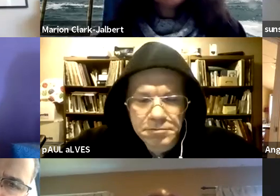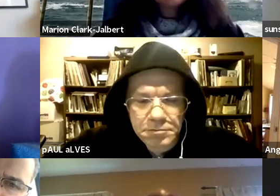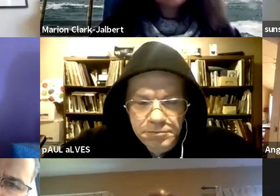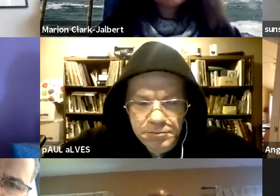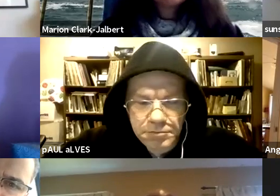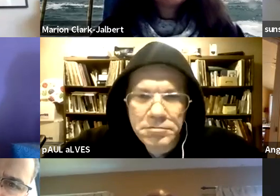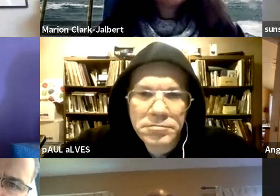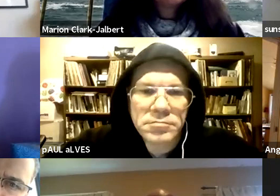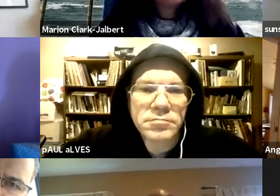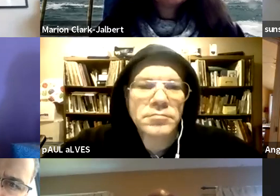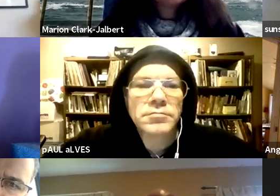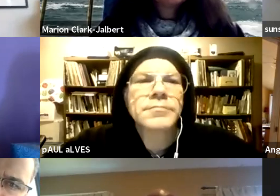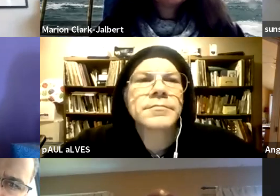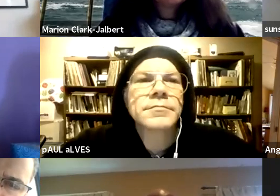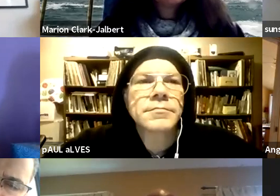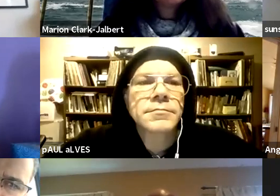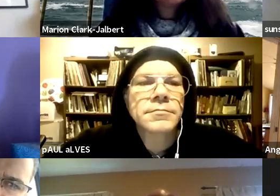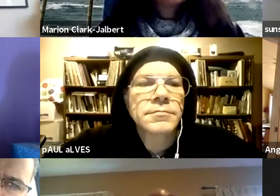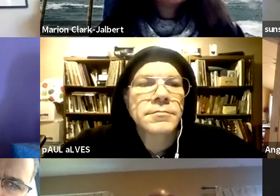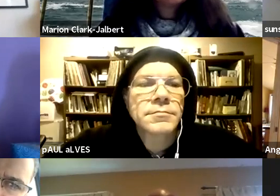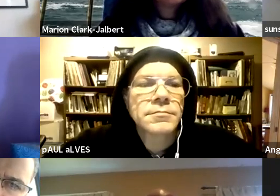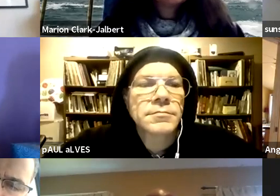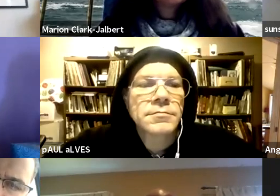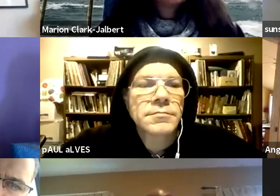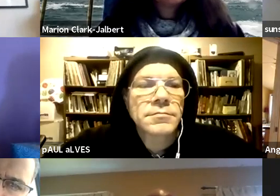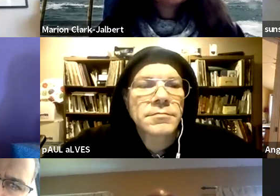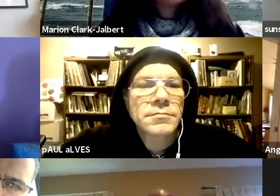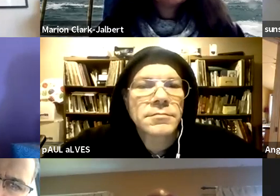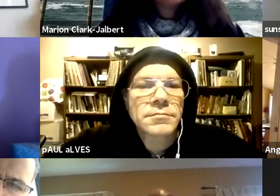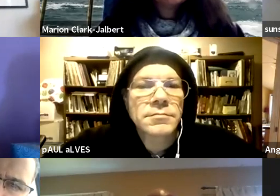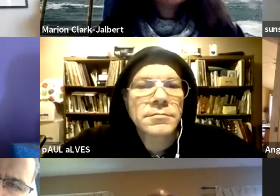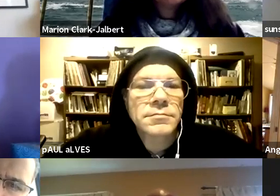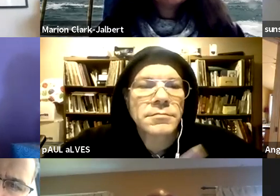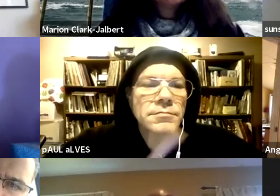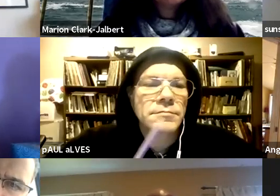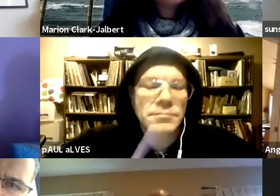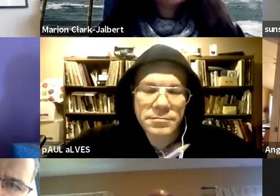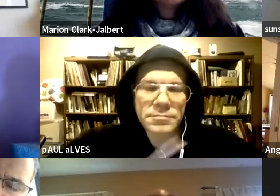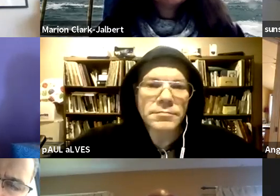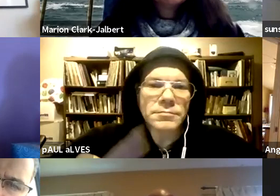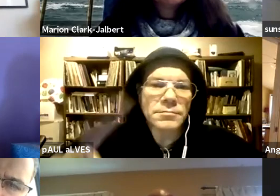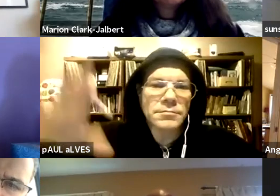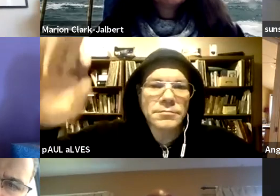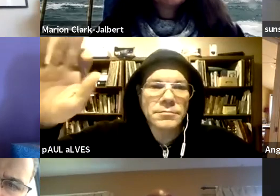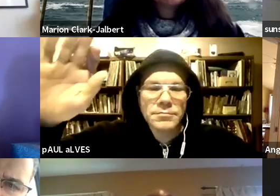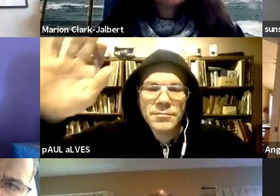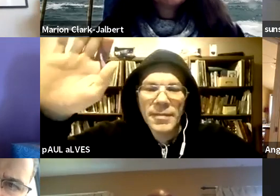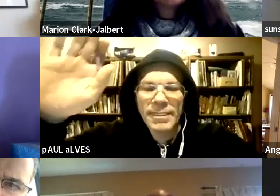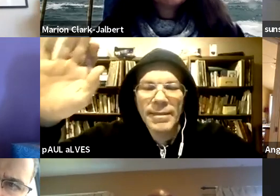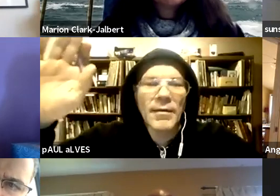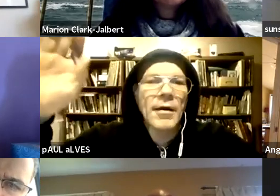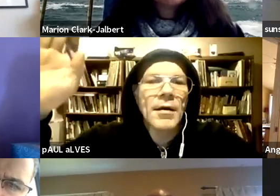Yes, great. If you're going to call her in, though, and sort of talk directly about some of her comments, what might you say? Anybody?